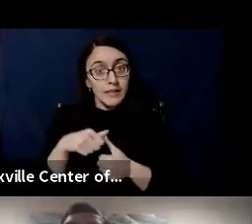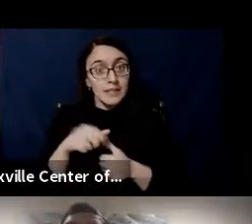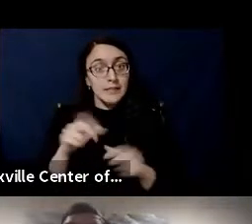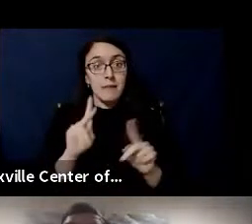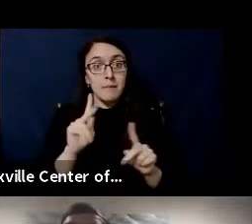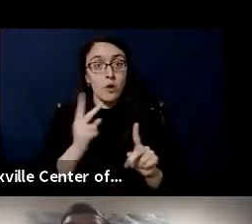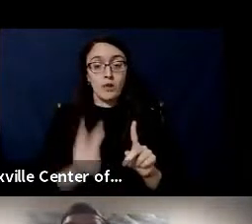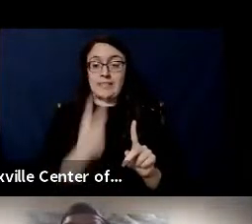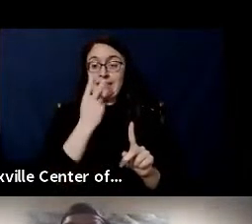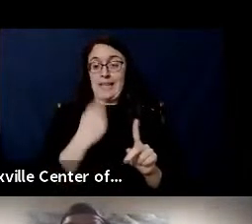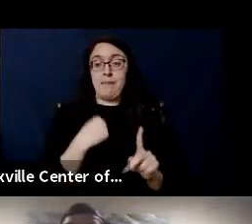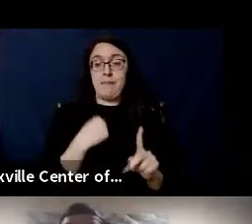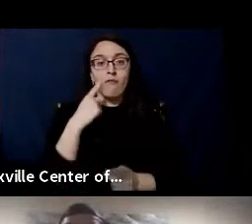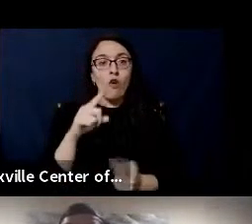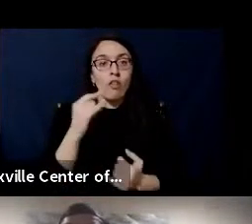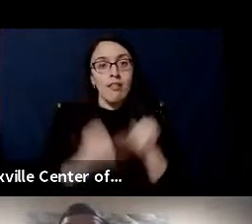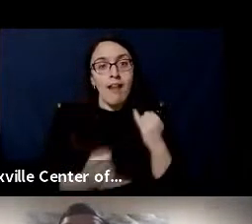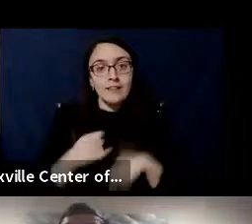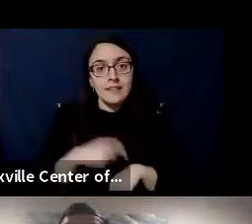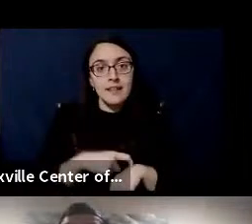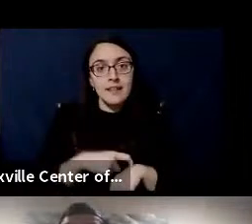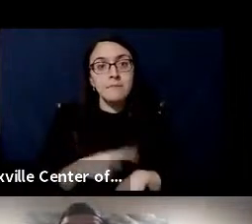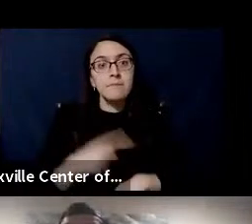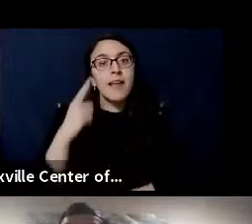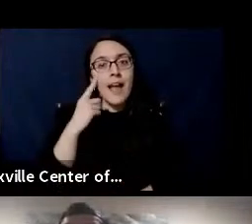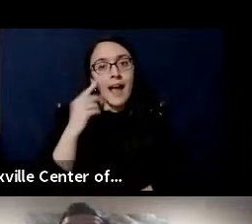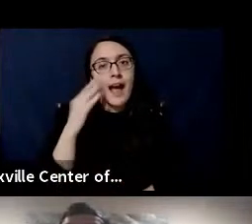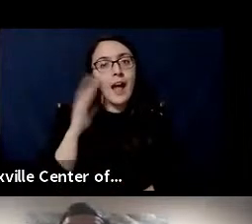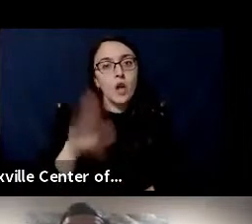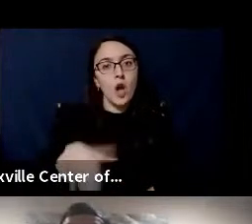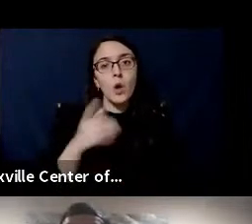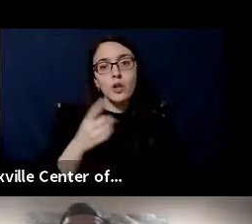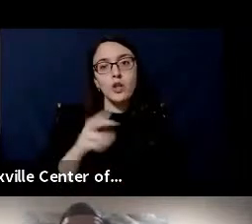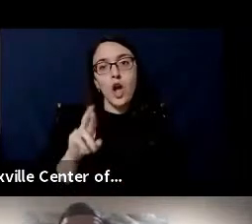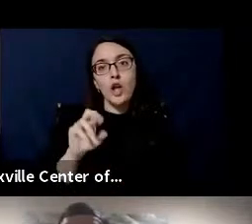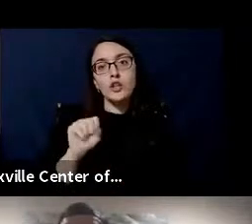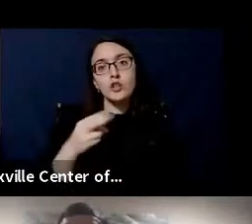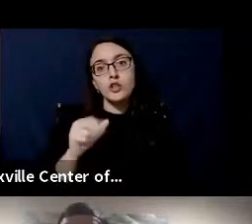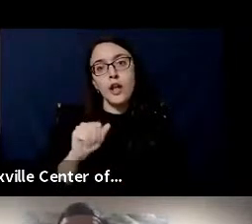time. And I know Dr. Shamia has done that.